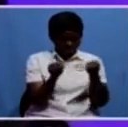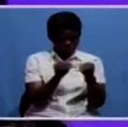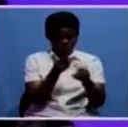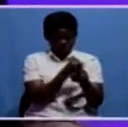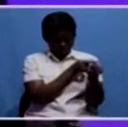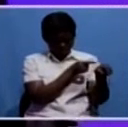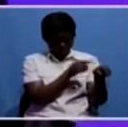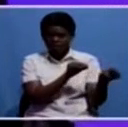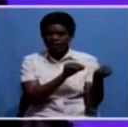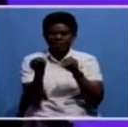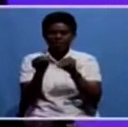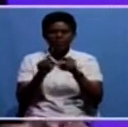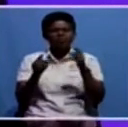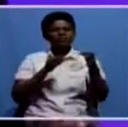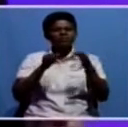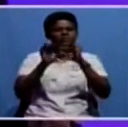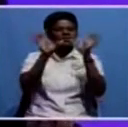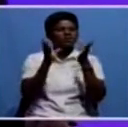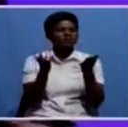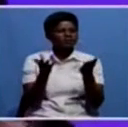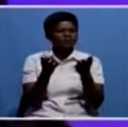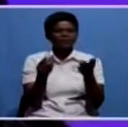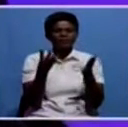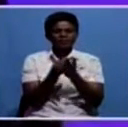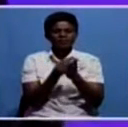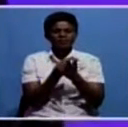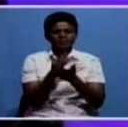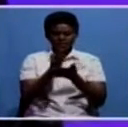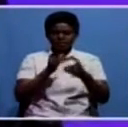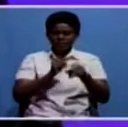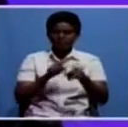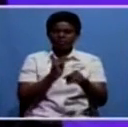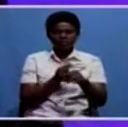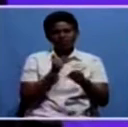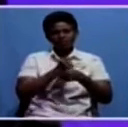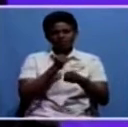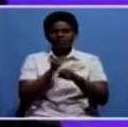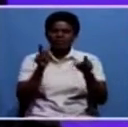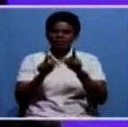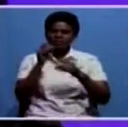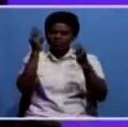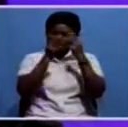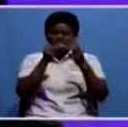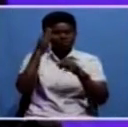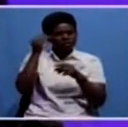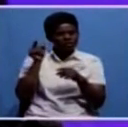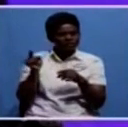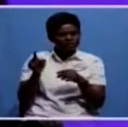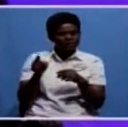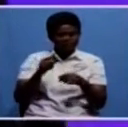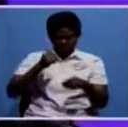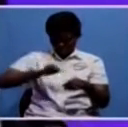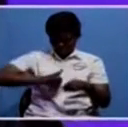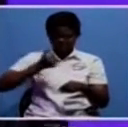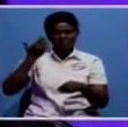the explanations are not being given. It's just that money moved. Sometimes we're just alarming the public. That's why intelligence by its